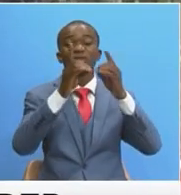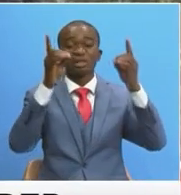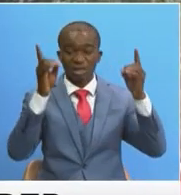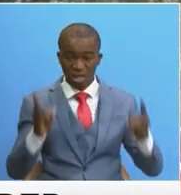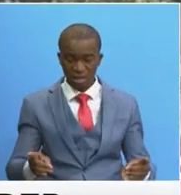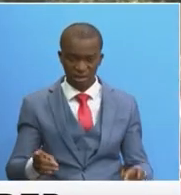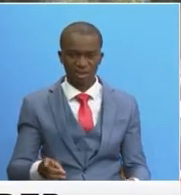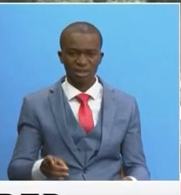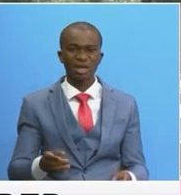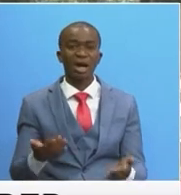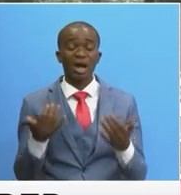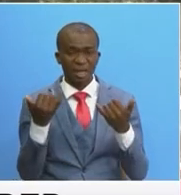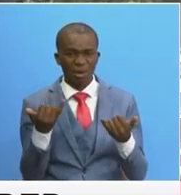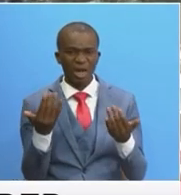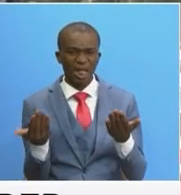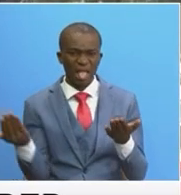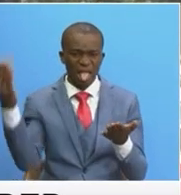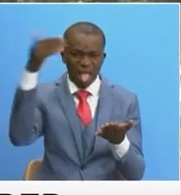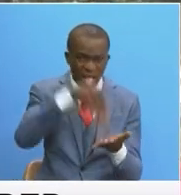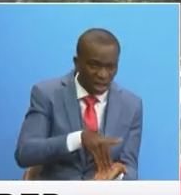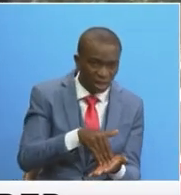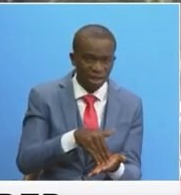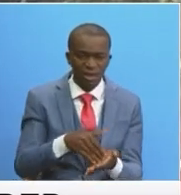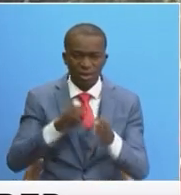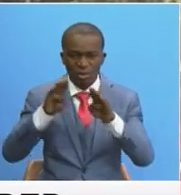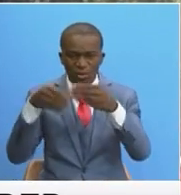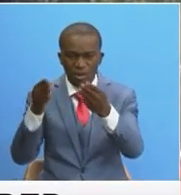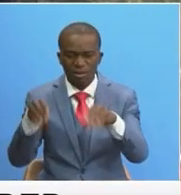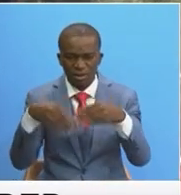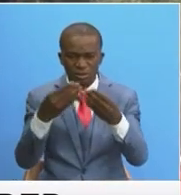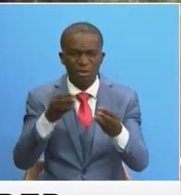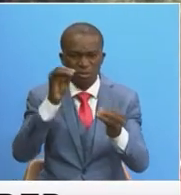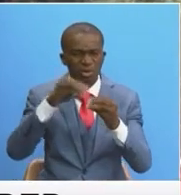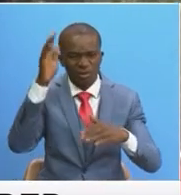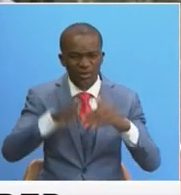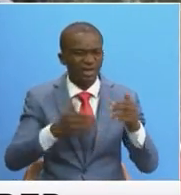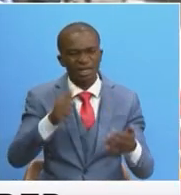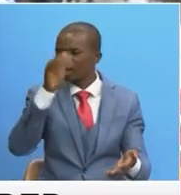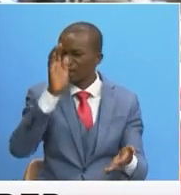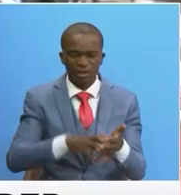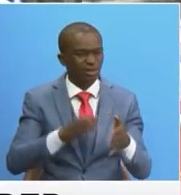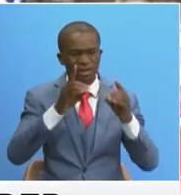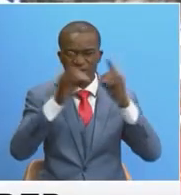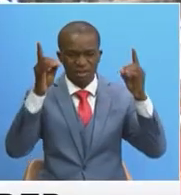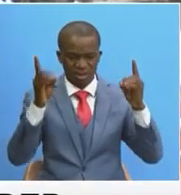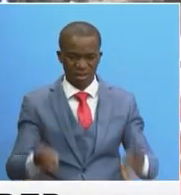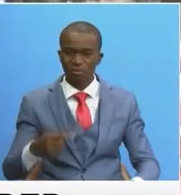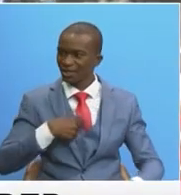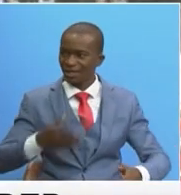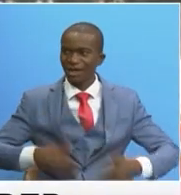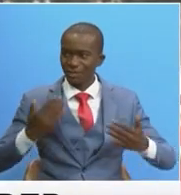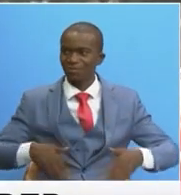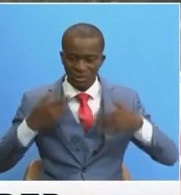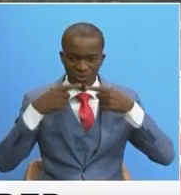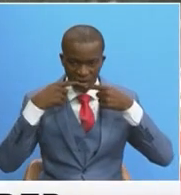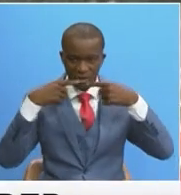I'm proud to announce to you, guest of honor, that we have distributed more than 10,000 desks in our schools. I'm happy also to